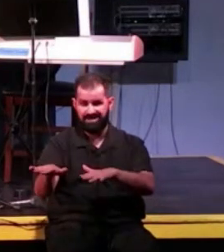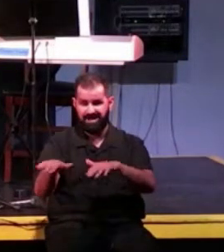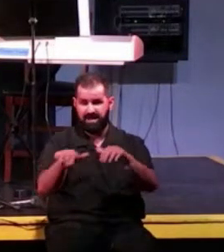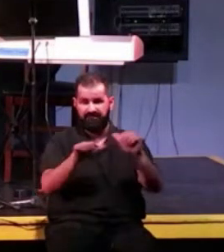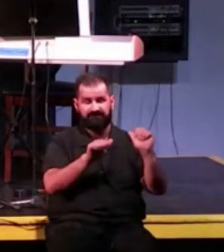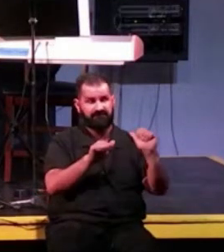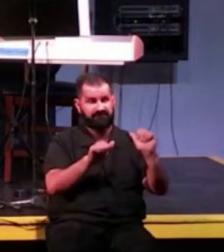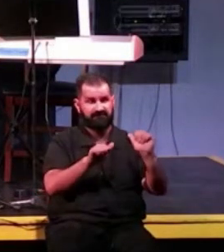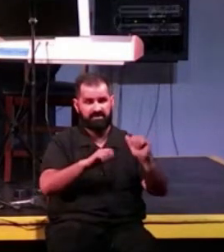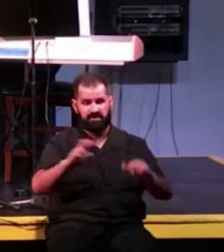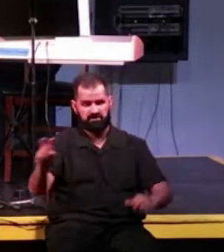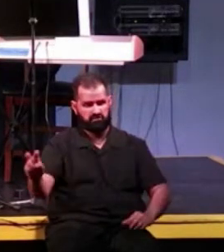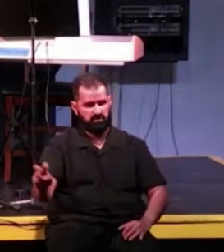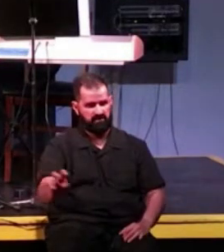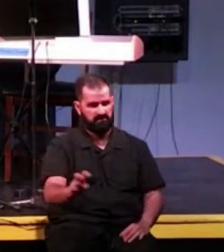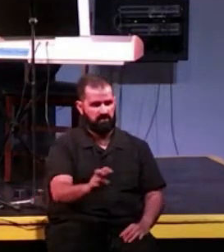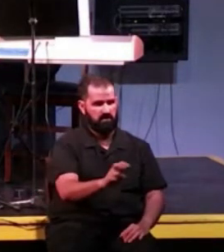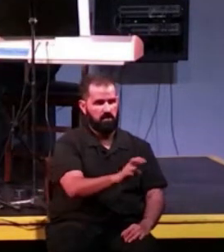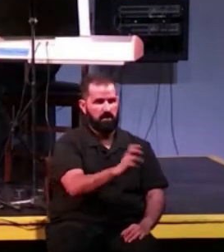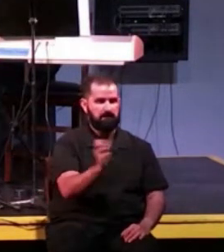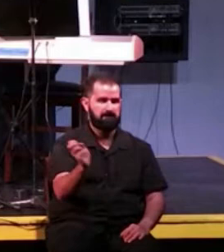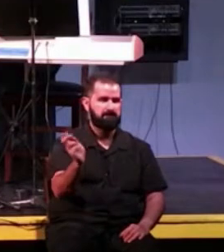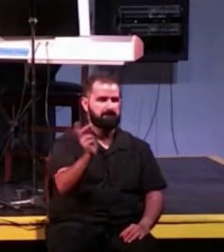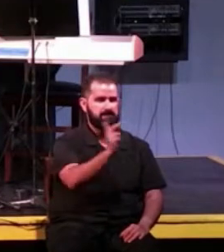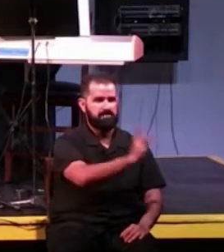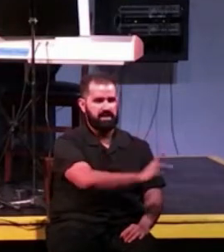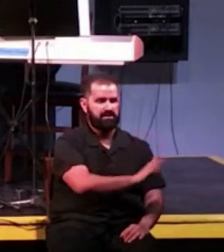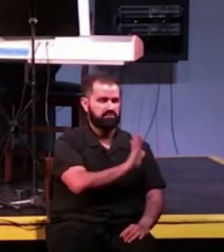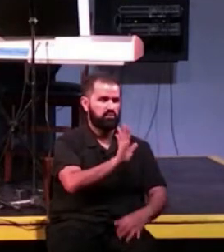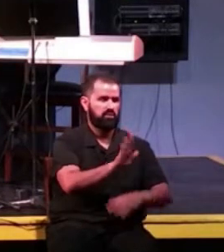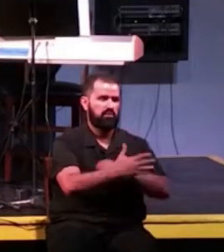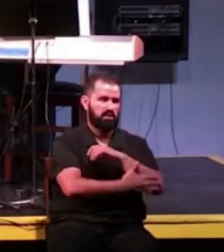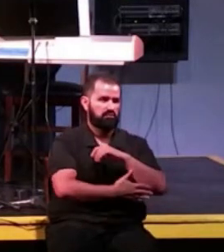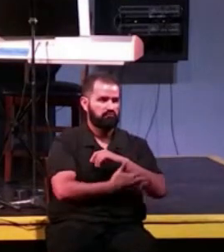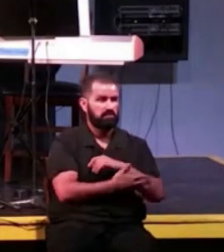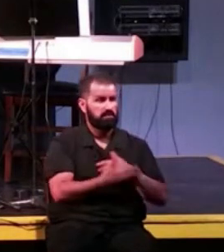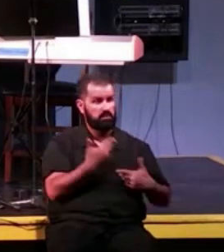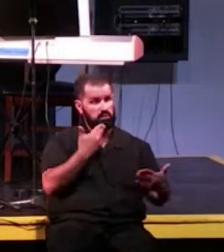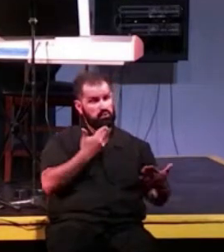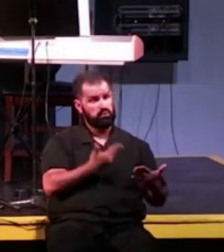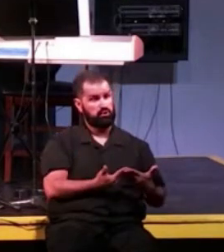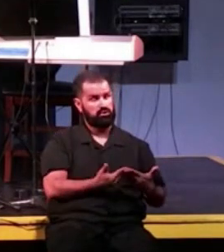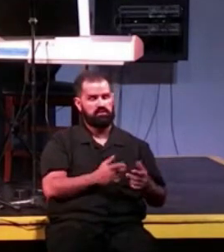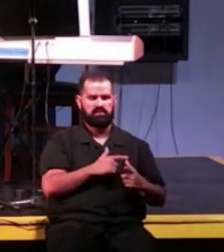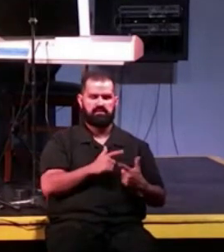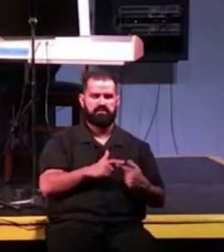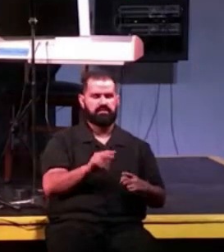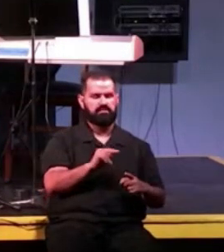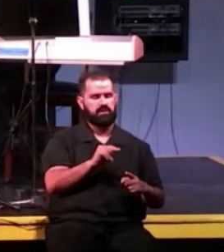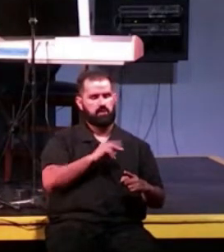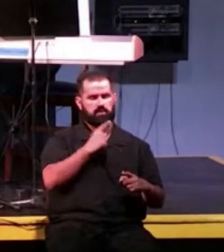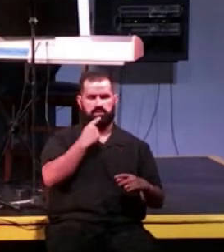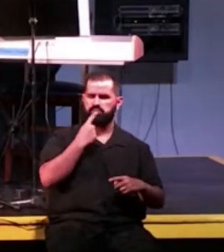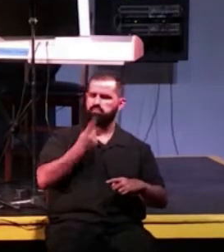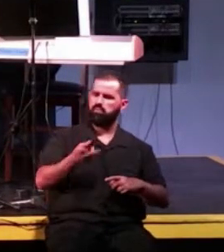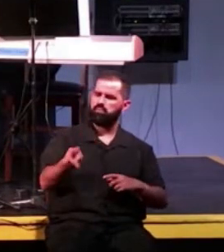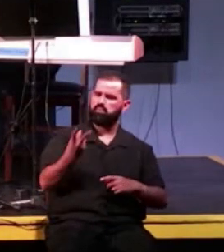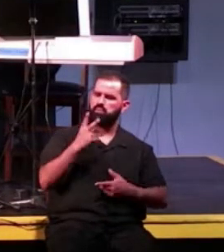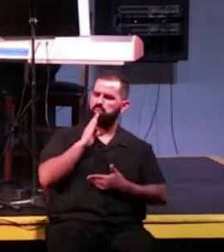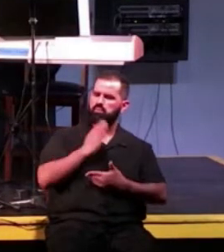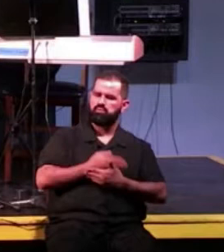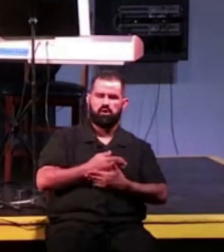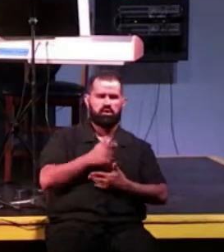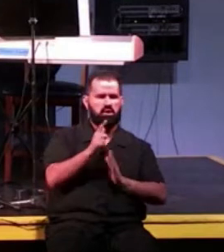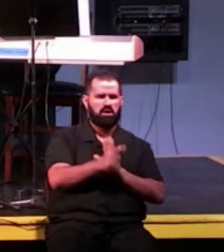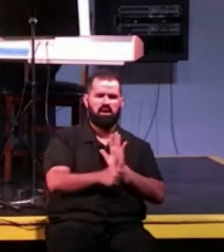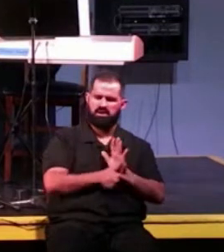set out on the road that would take them back to the land of Judah. That's good. Then Naomi said to her two daughters-in-law, go back, each